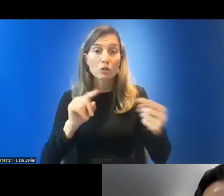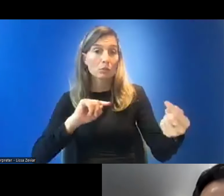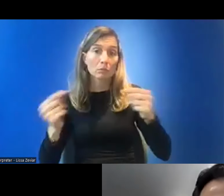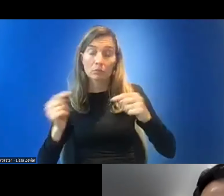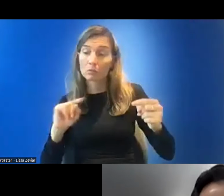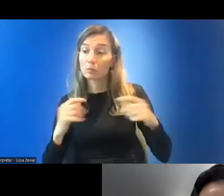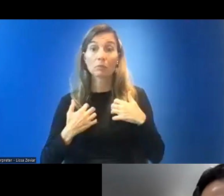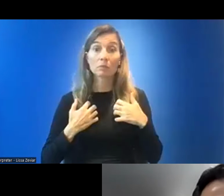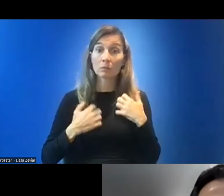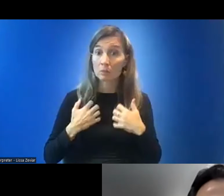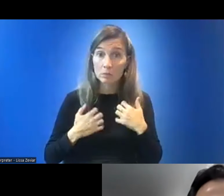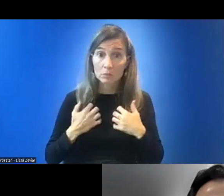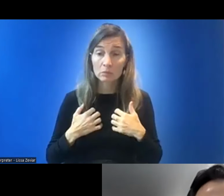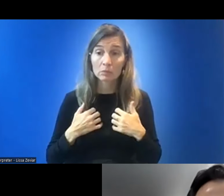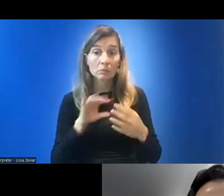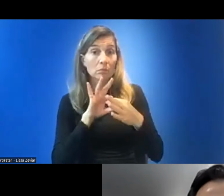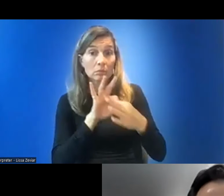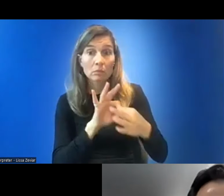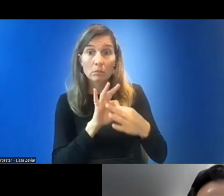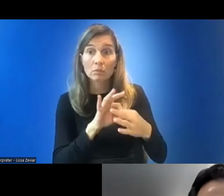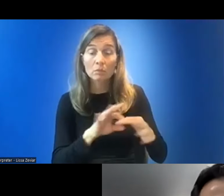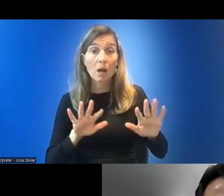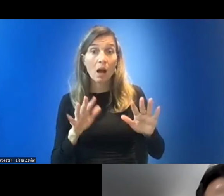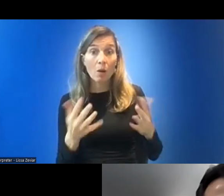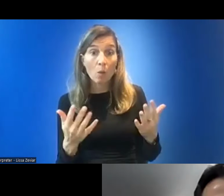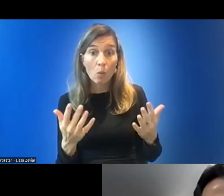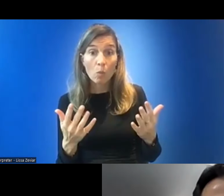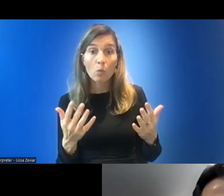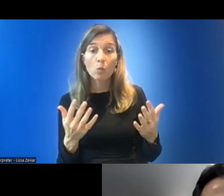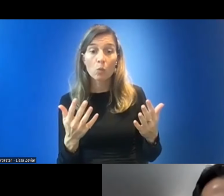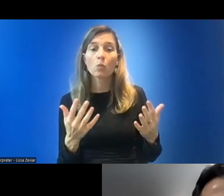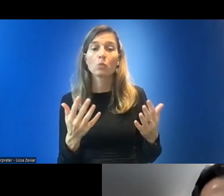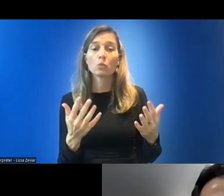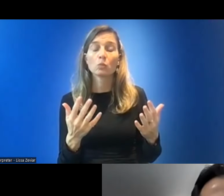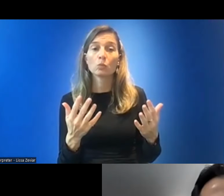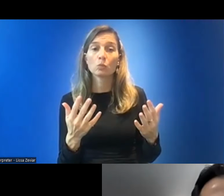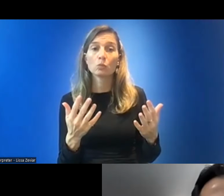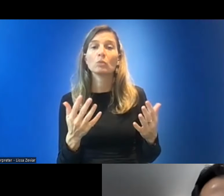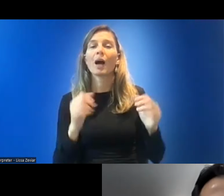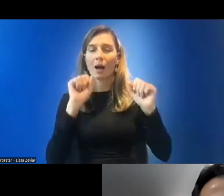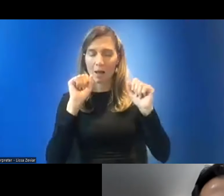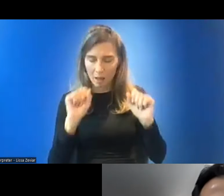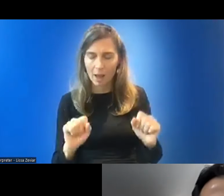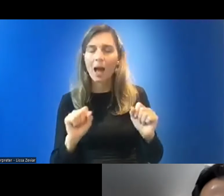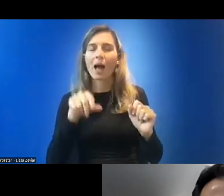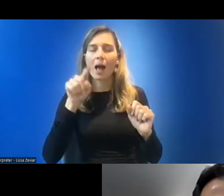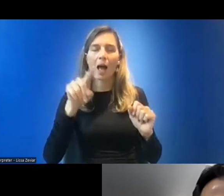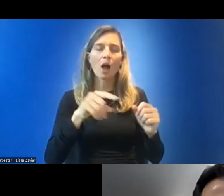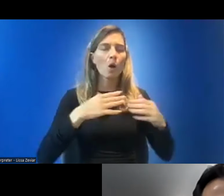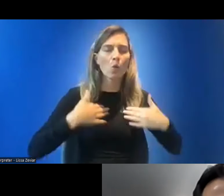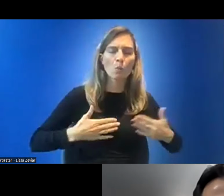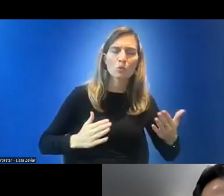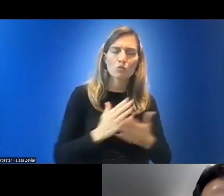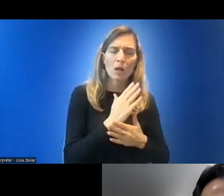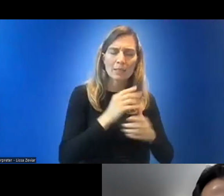more engaged in coordination with human rights mechanisms. So Juan Ignacio, the floor is yours.